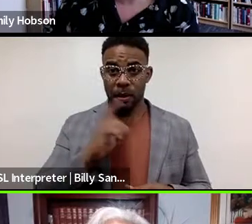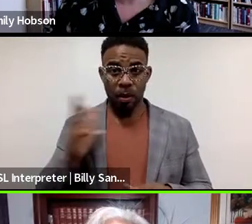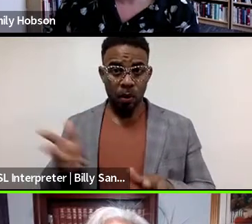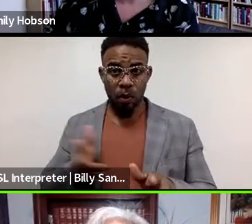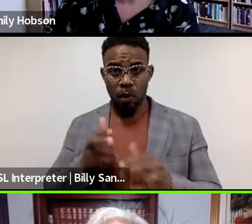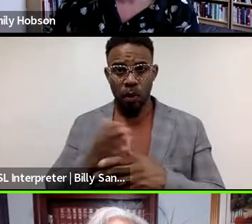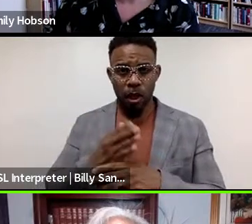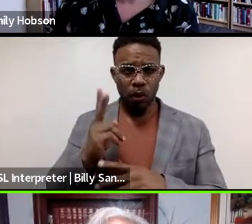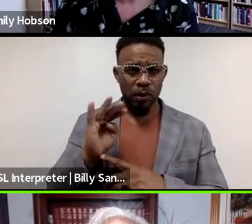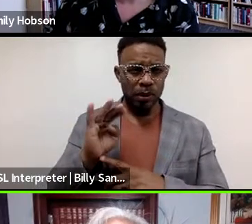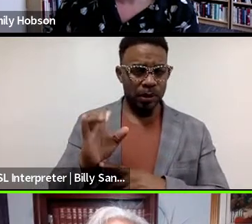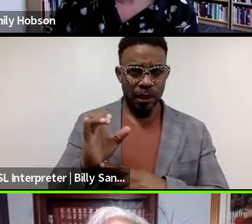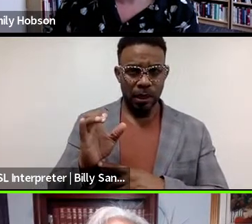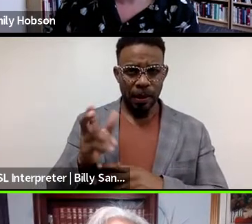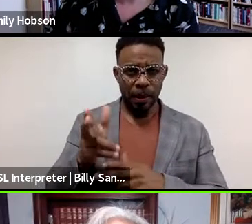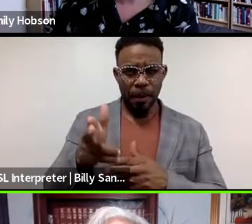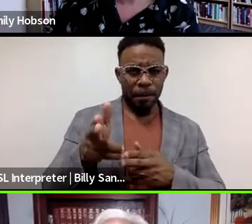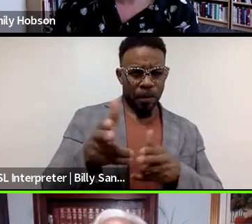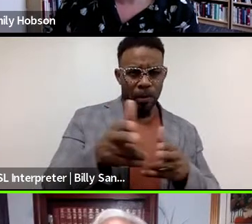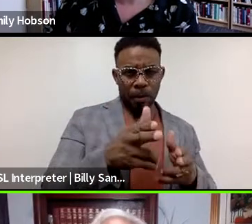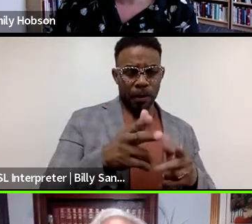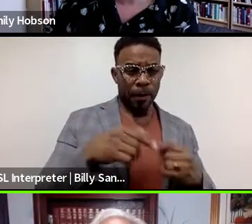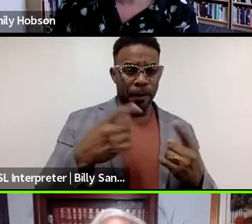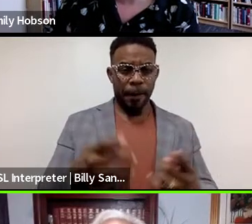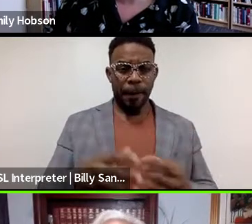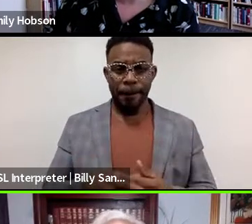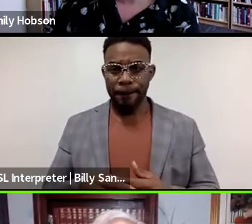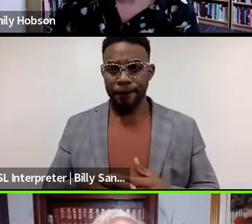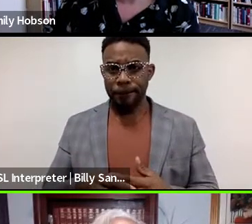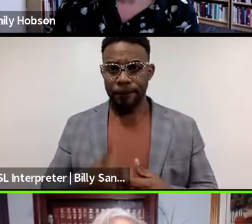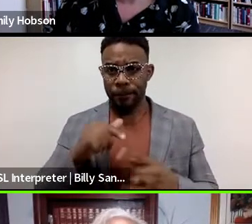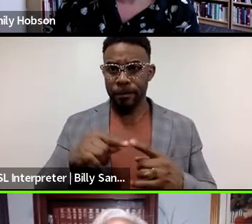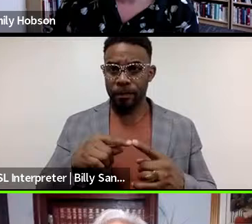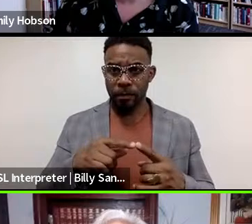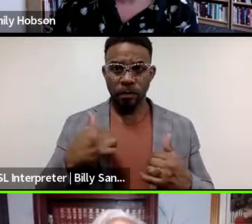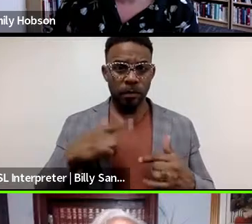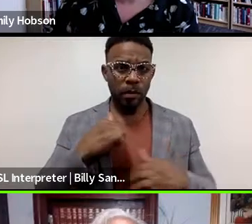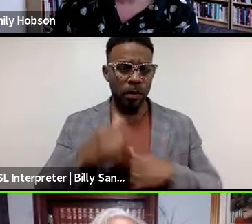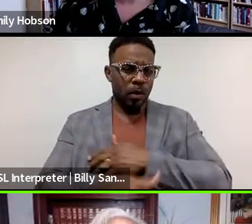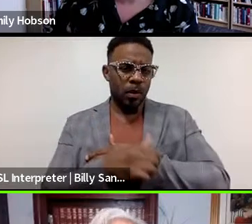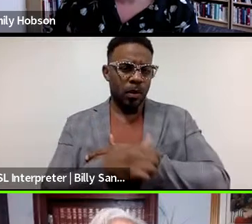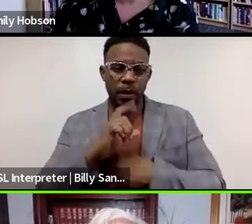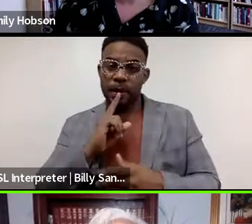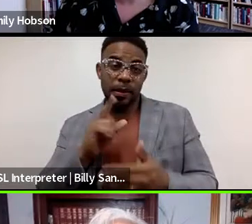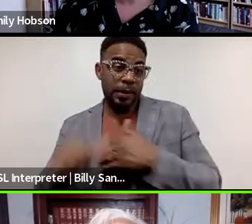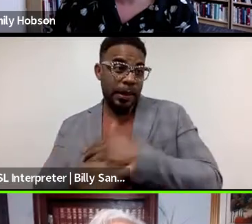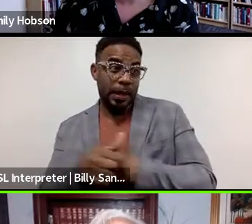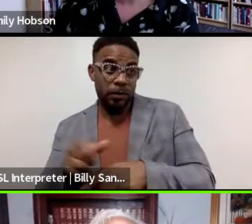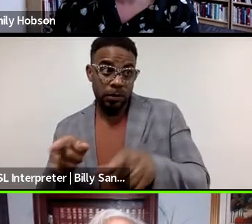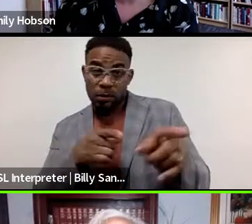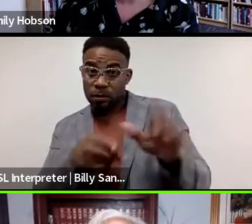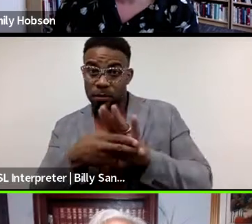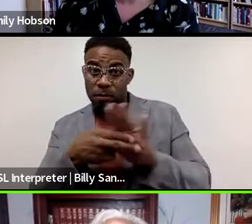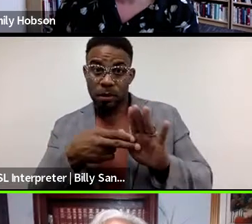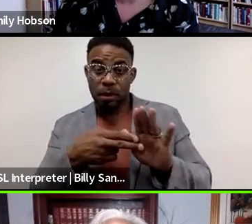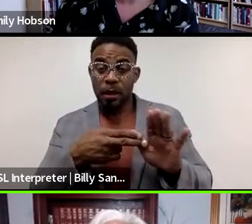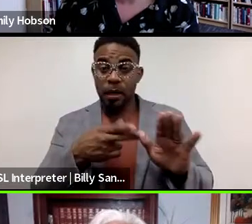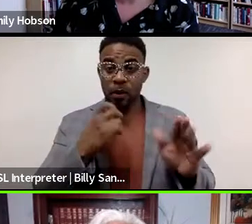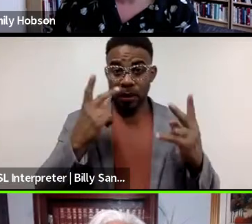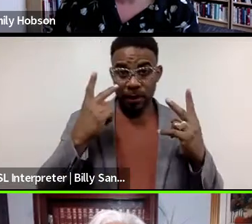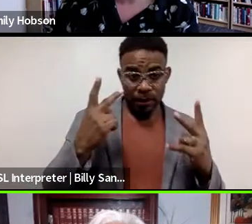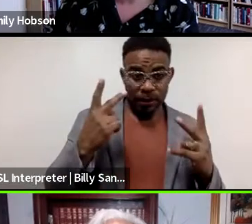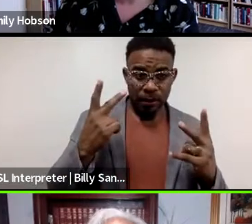and within 2 seconds, they gun him down. And they're talking about, we were threatened, he is dangerous. And we